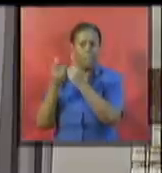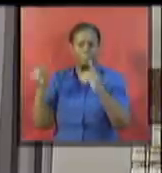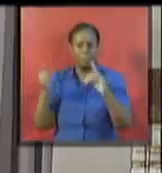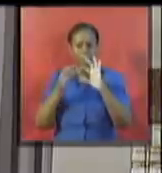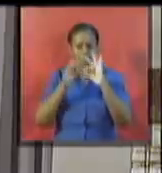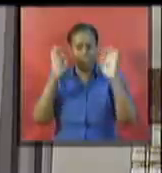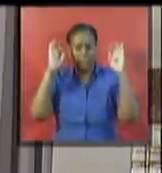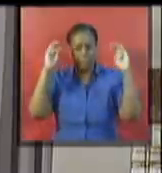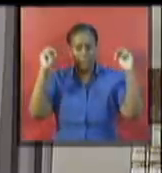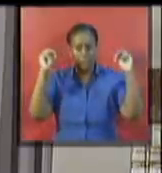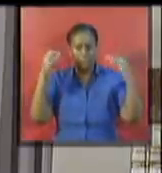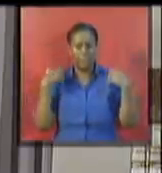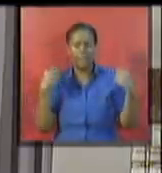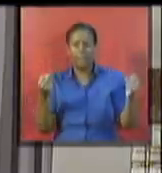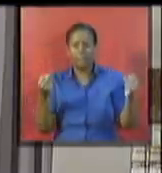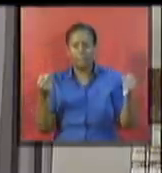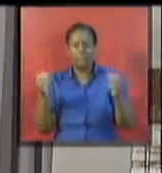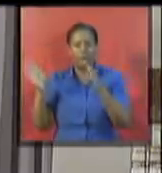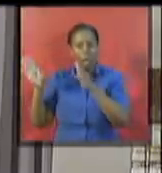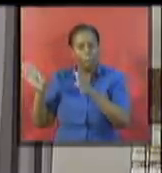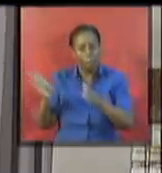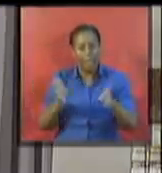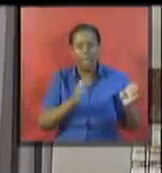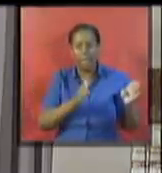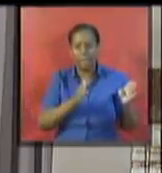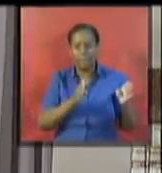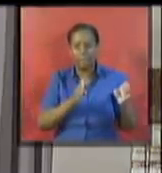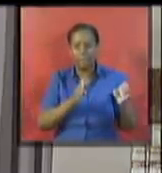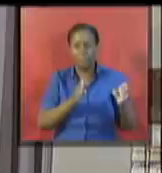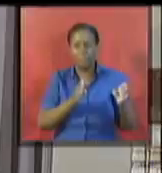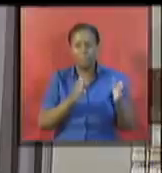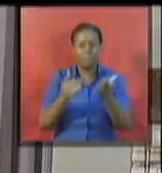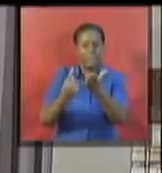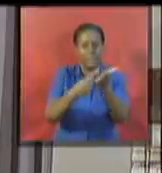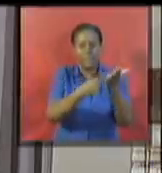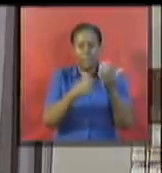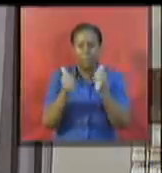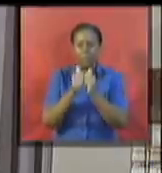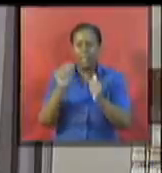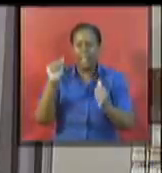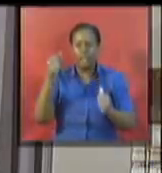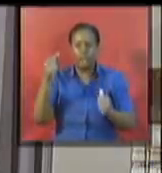General. And if we have to amend the regulations, we can. But as we always say,